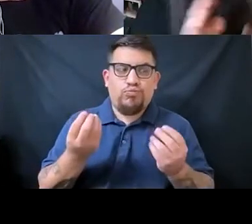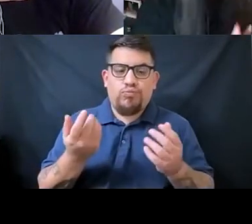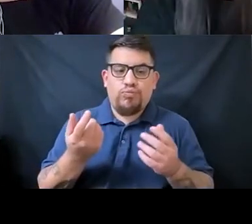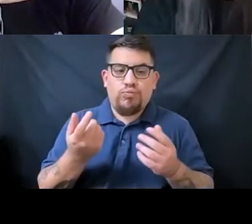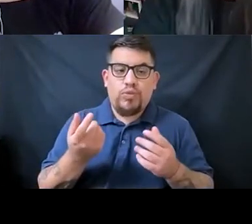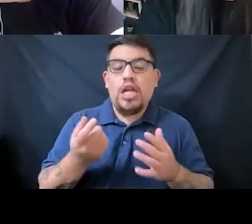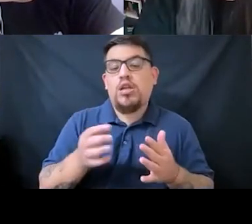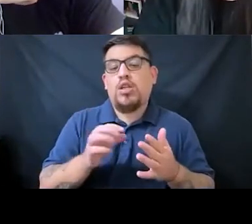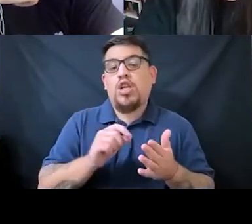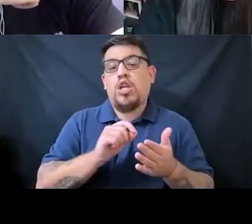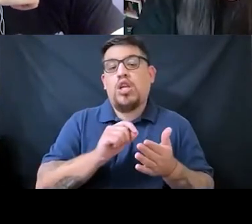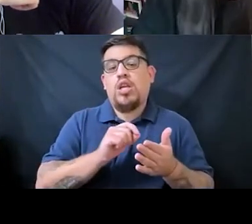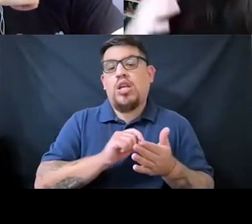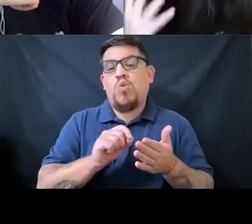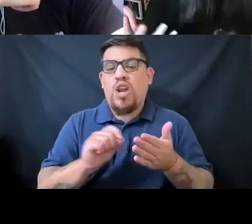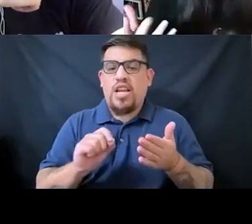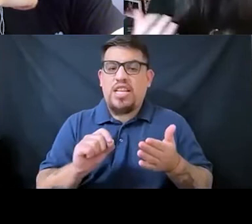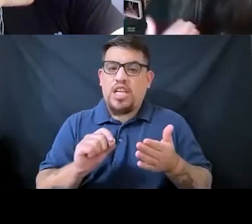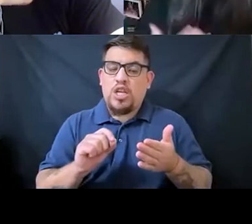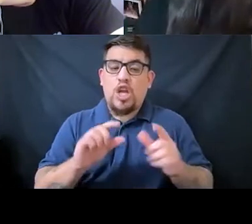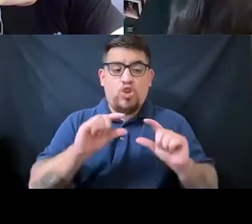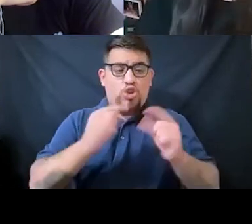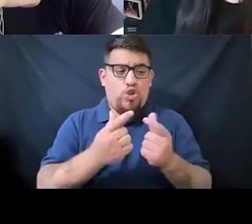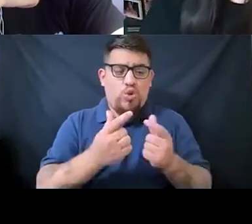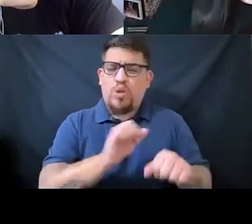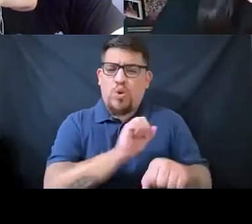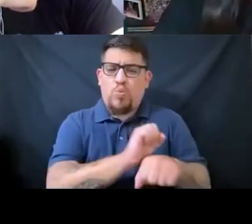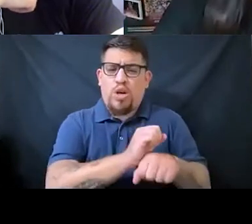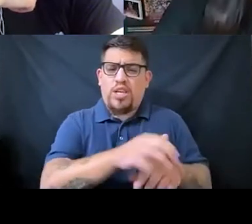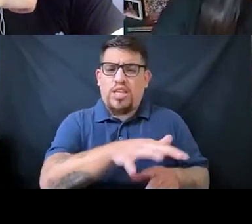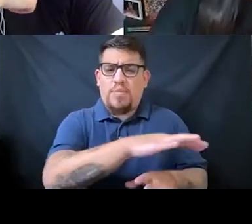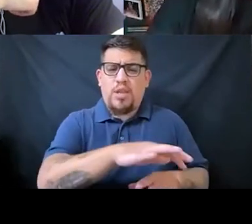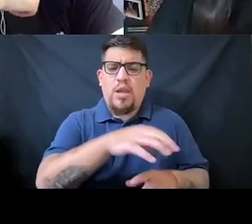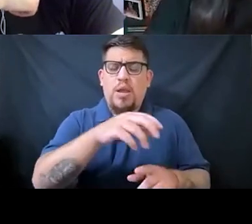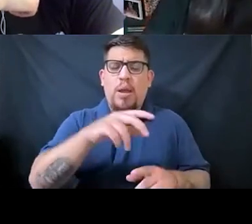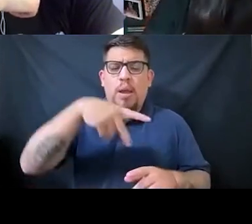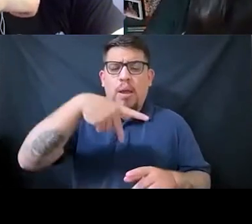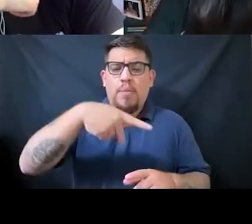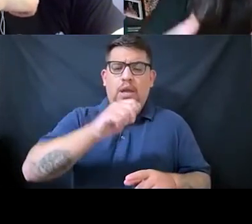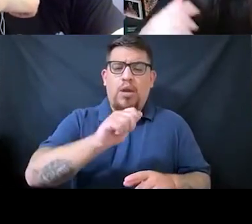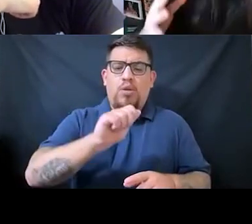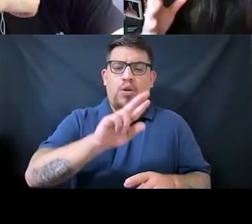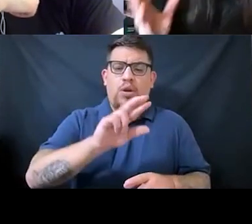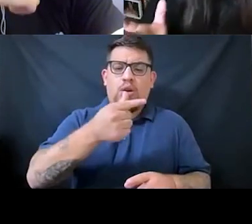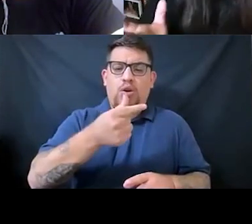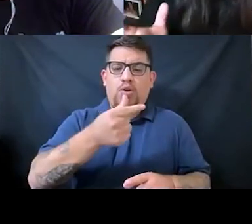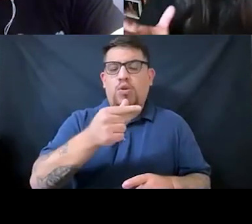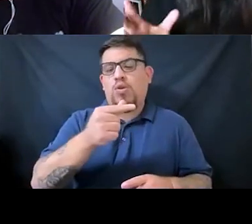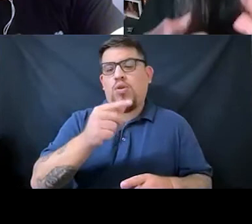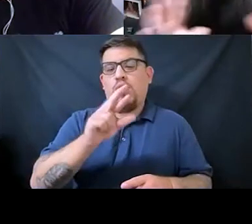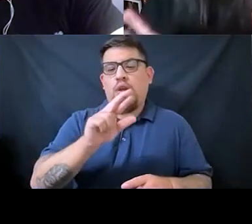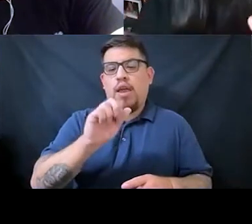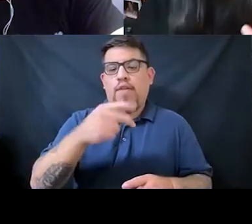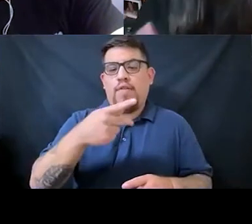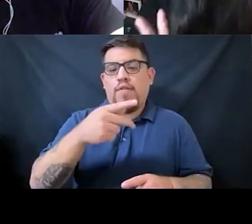writing, I don't want to say, but they're a group, they're a workspace, so they're called Paragraph New York. And they're primarily a workspace,